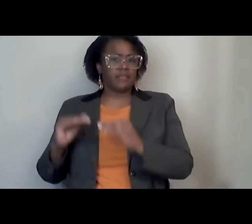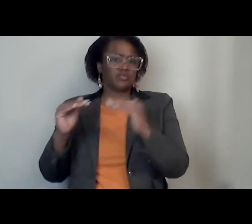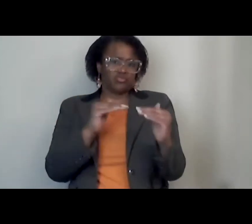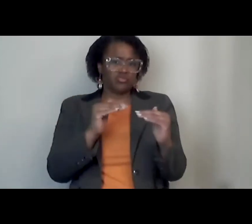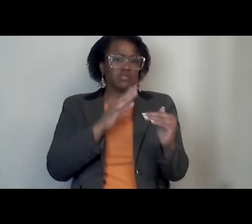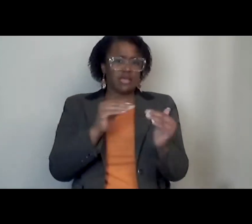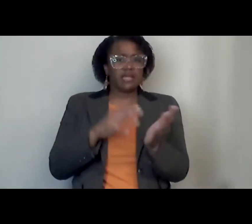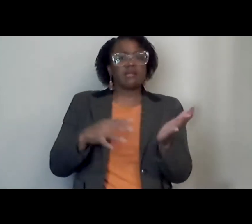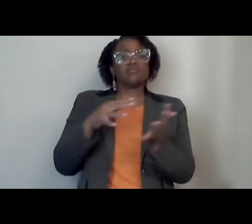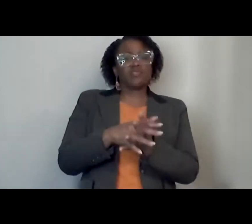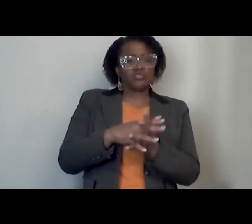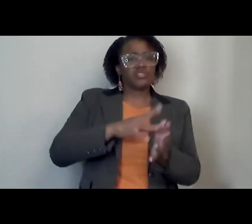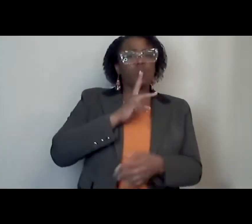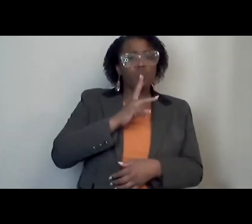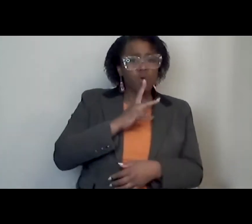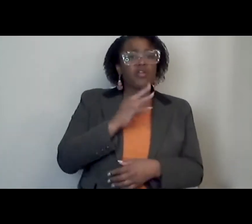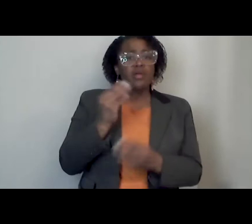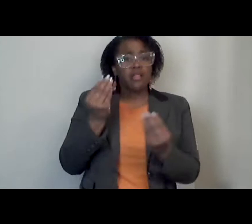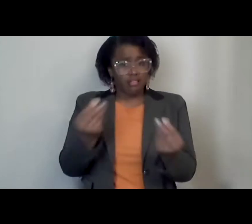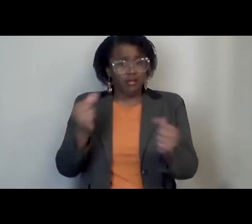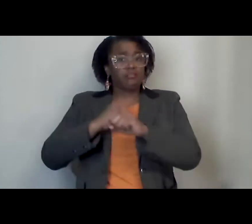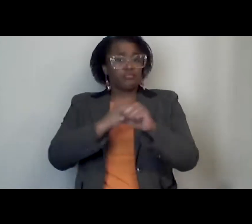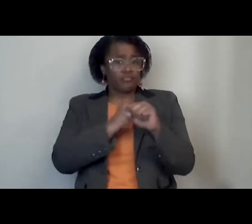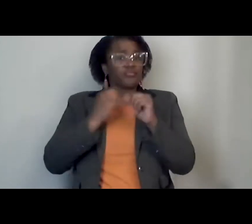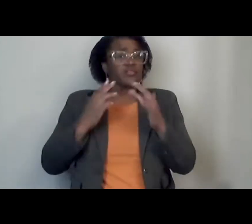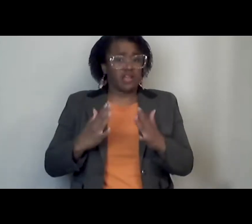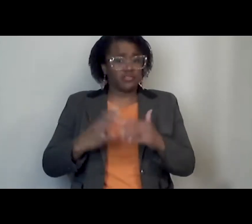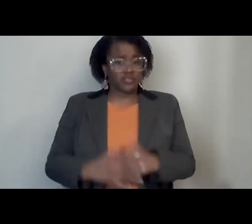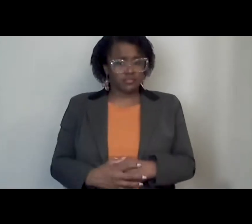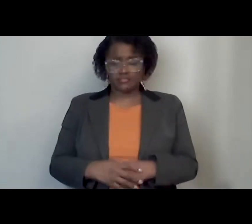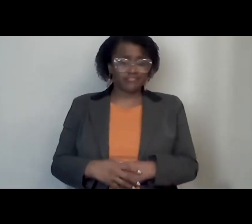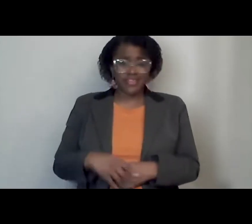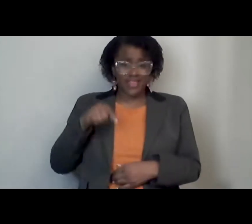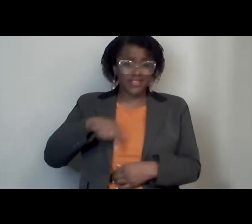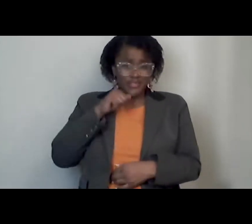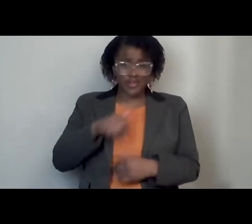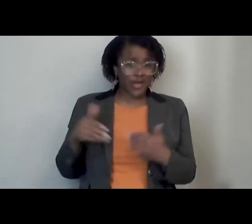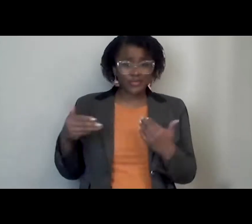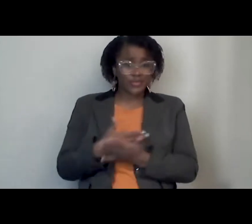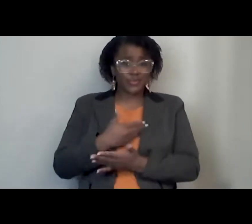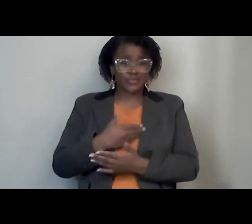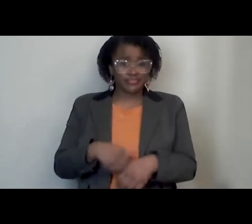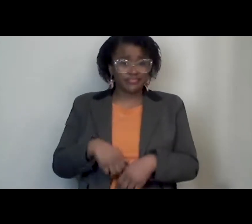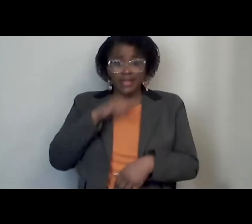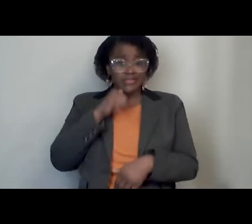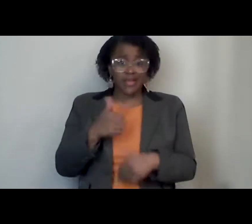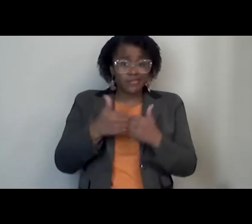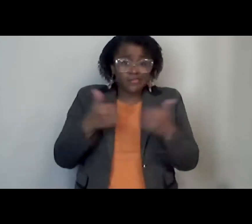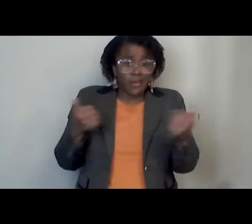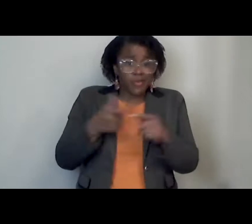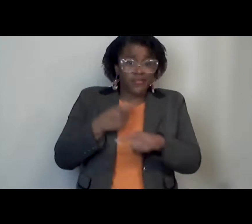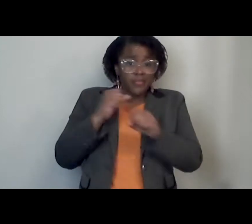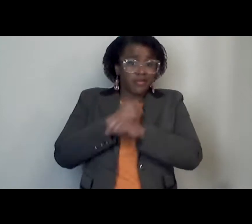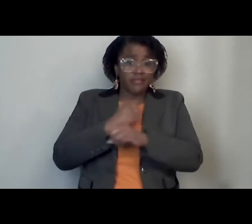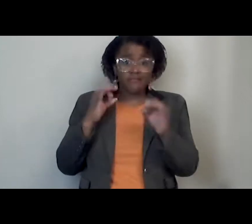Indigenous water and land protectors in particular. This is not at all separate from the violence